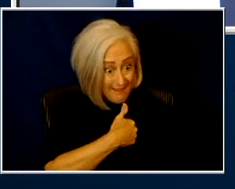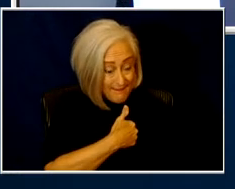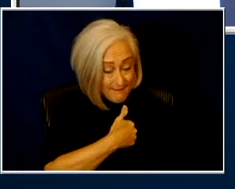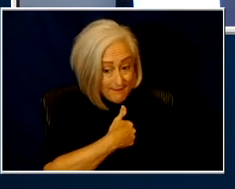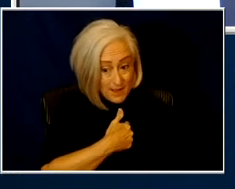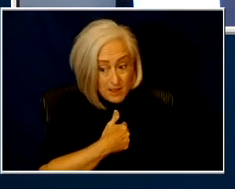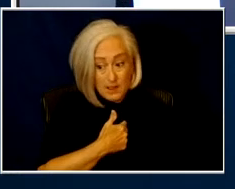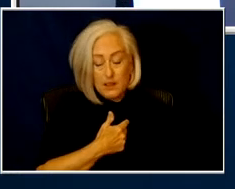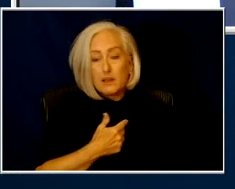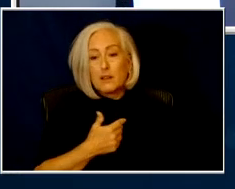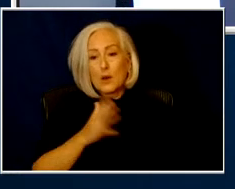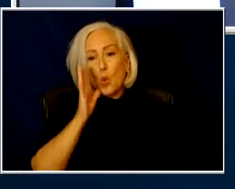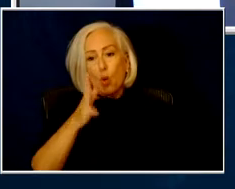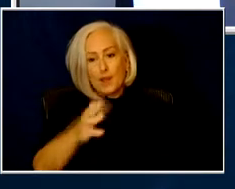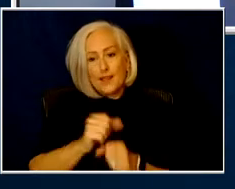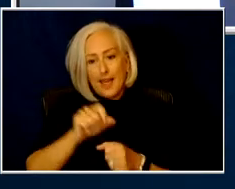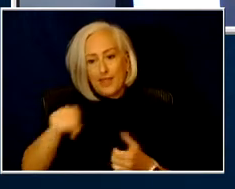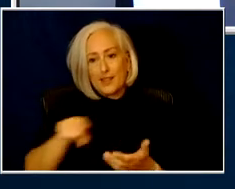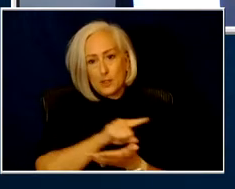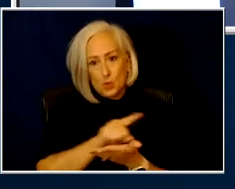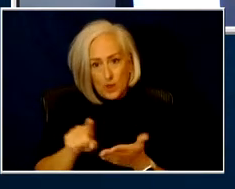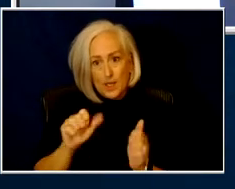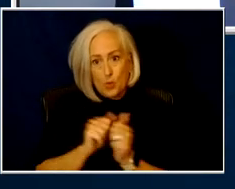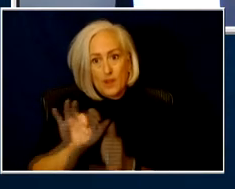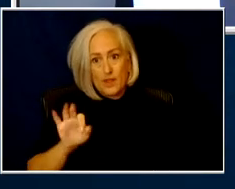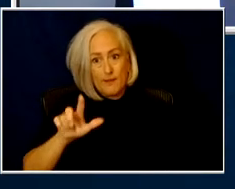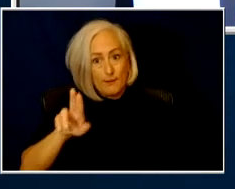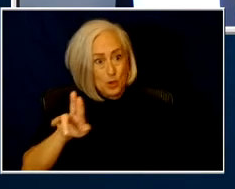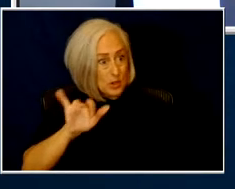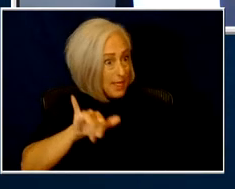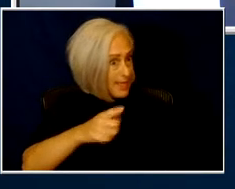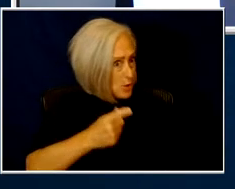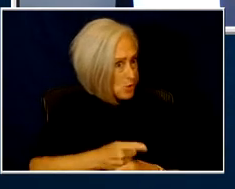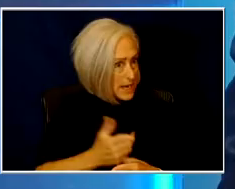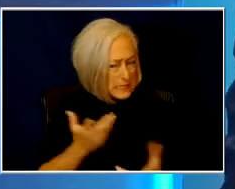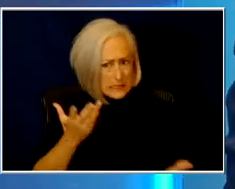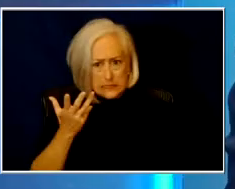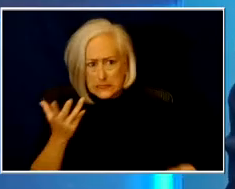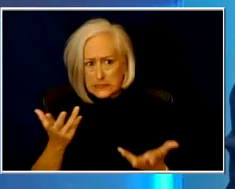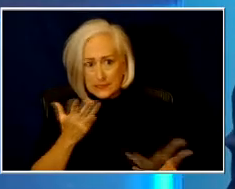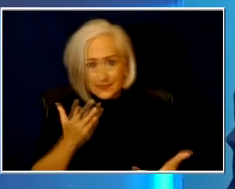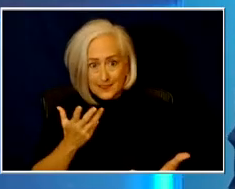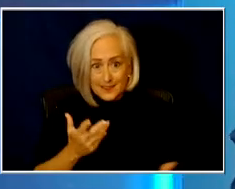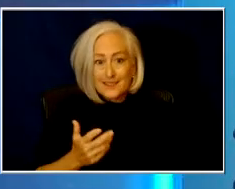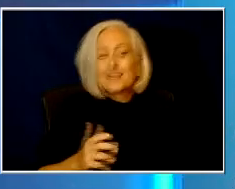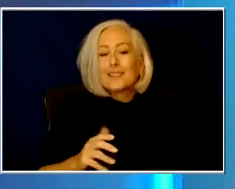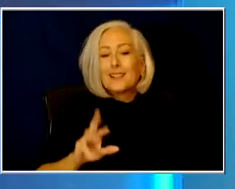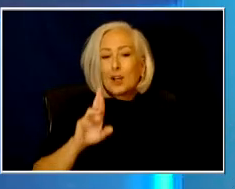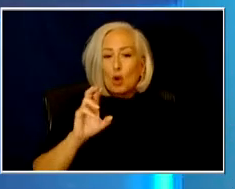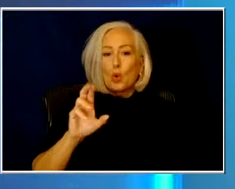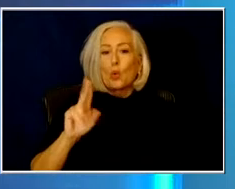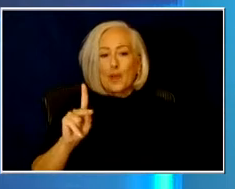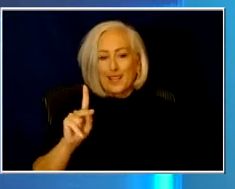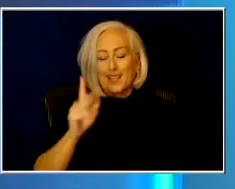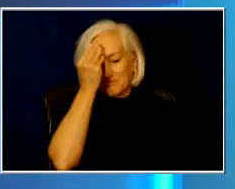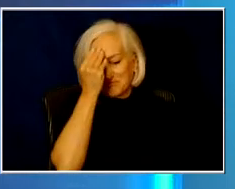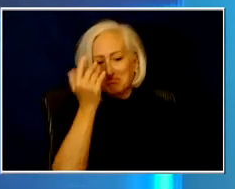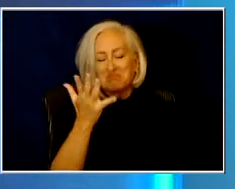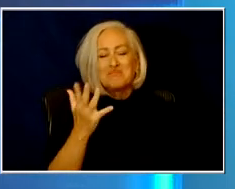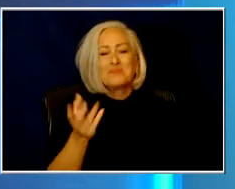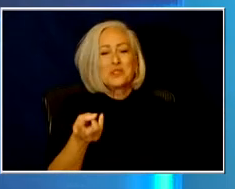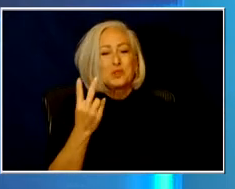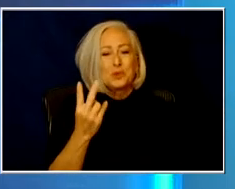make sure that that is what you said good to go yeah I'm actually going to mix two responses here because uh Dr